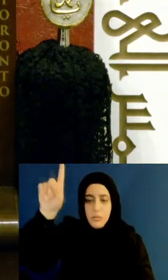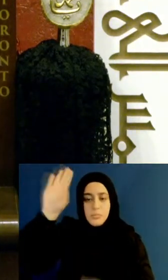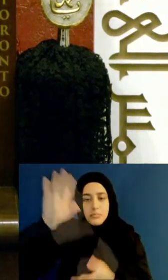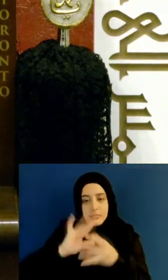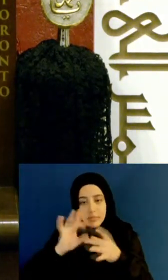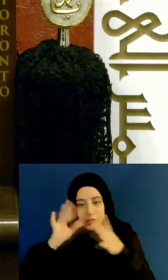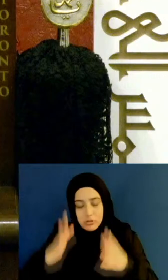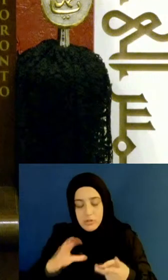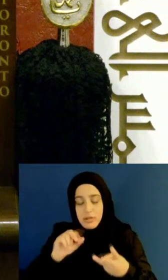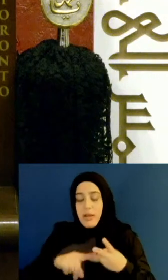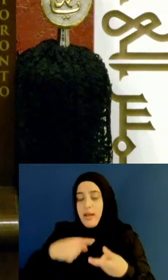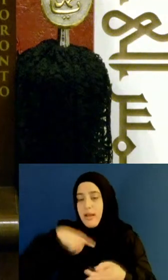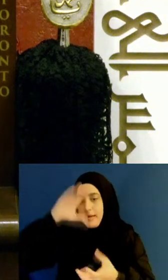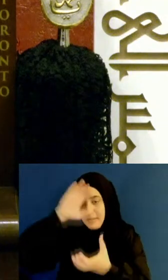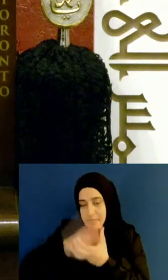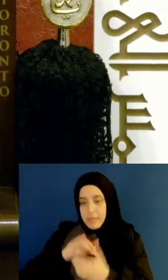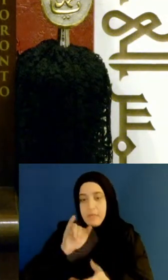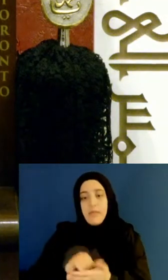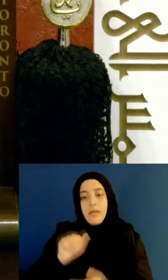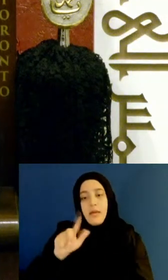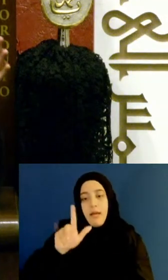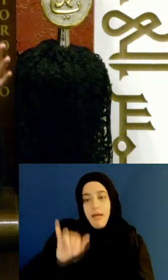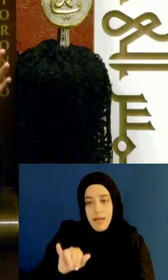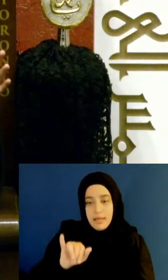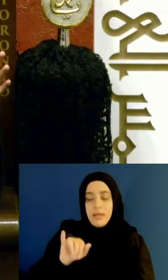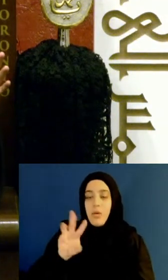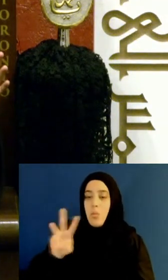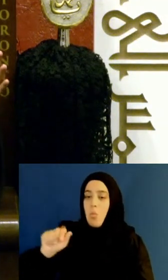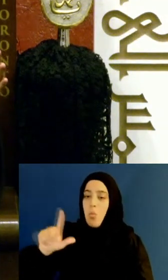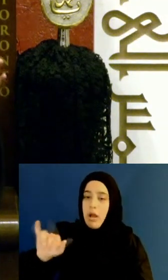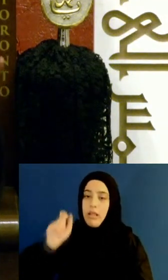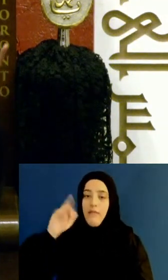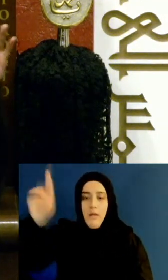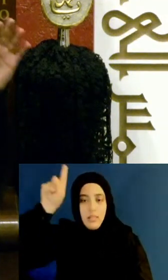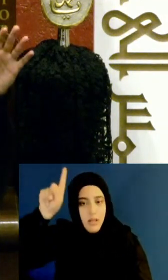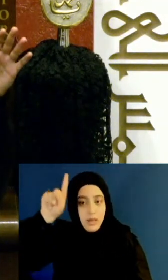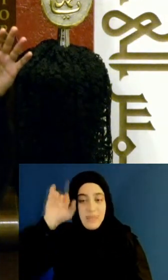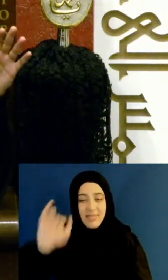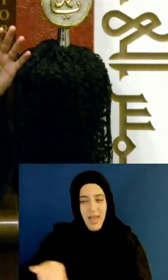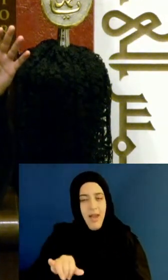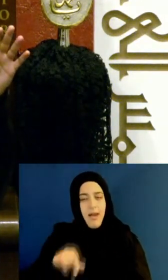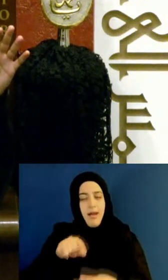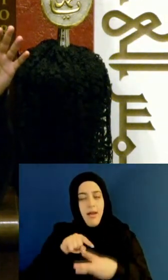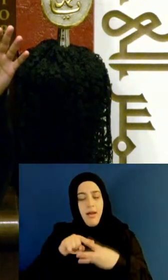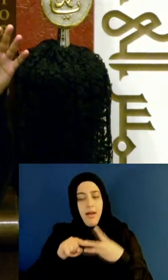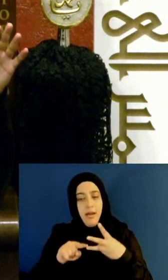wa ala Muhammad. Find that finished. Class,